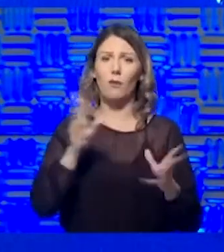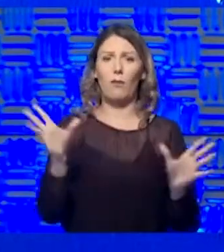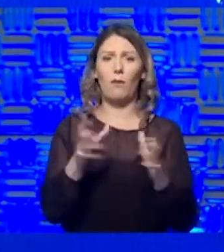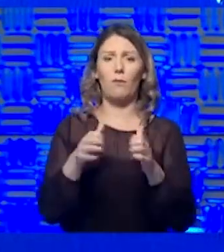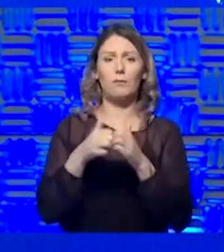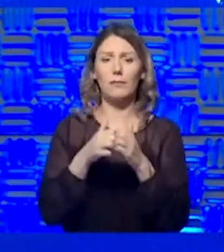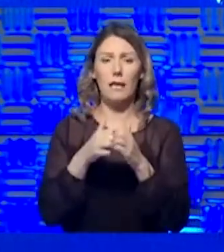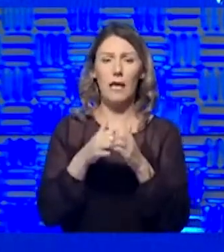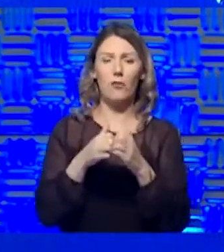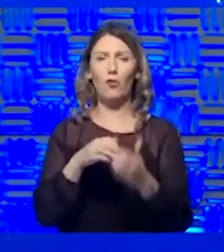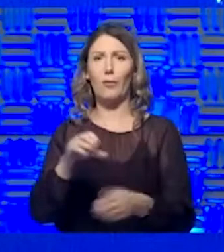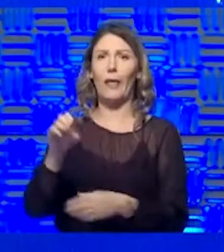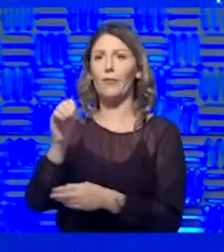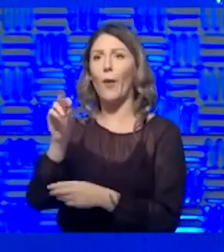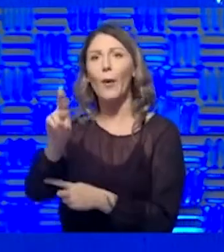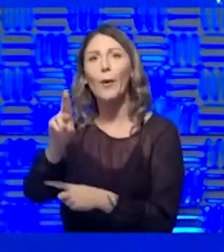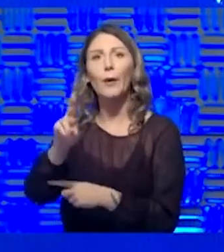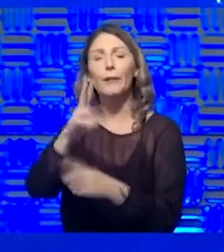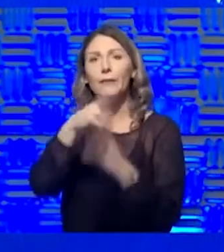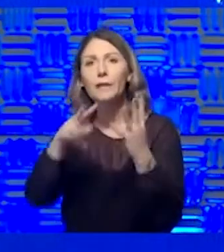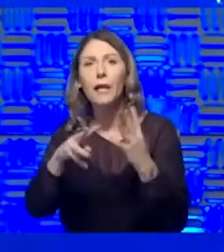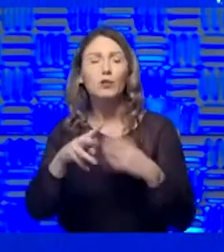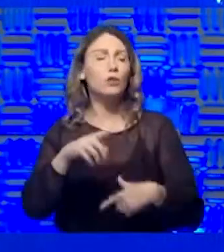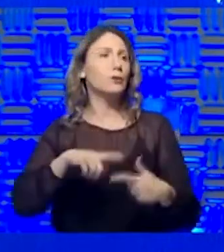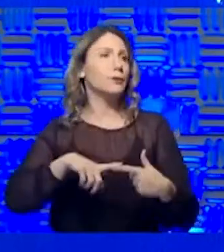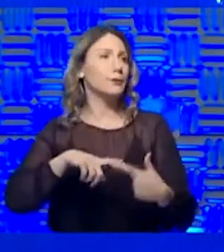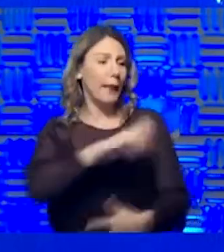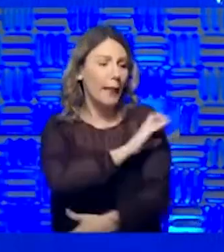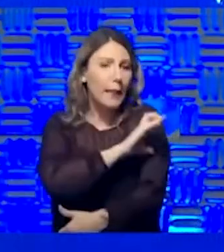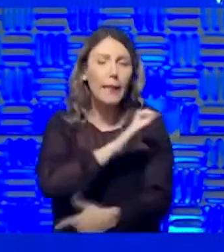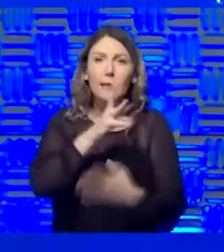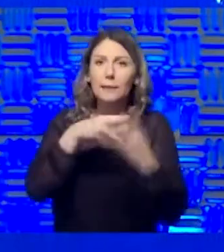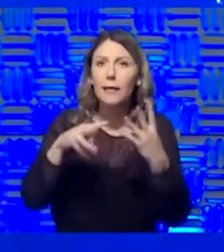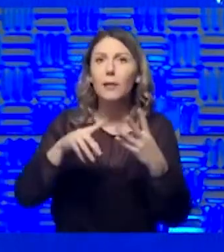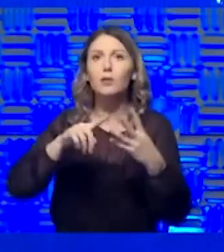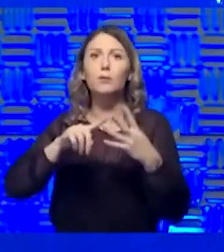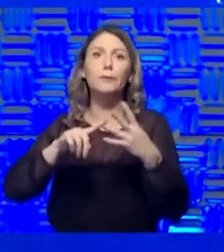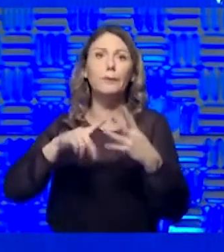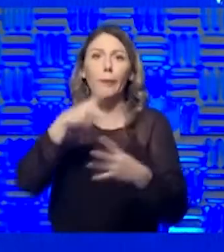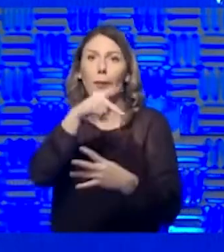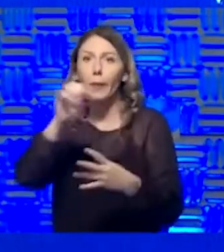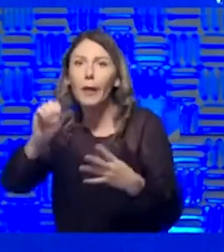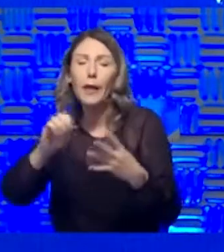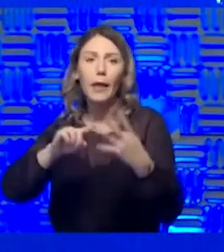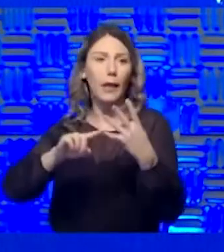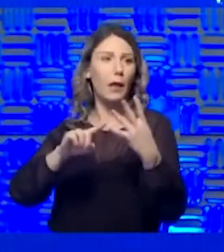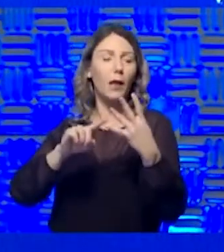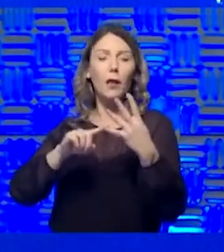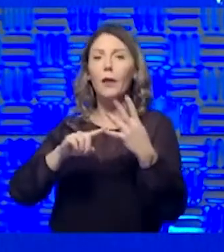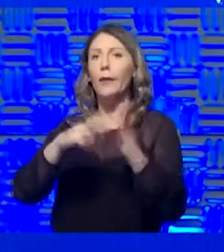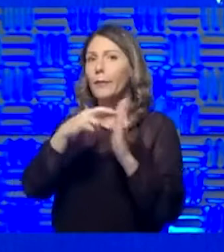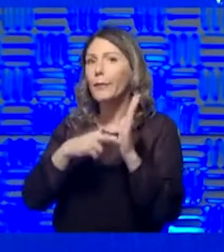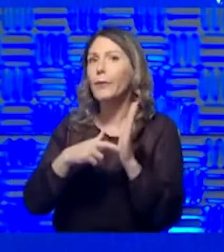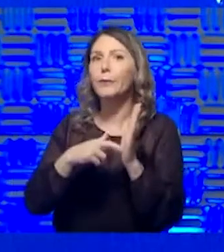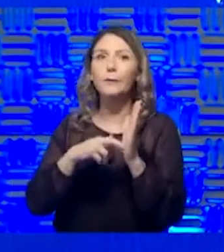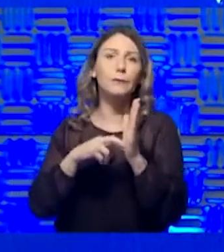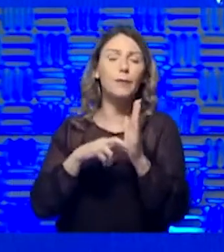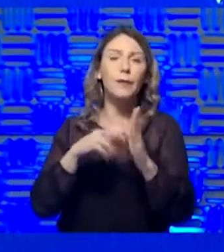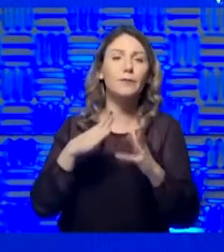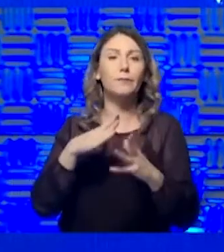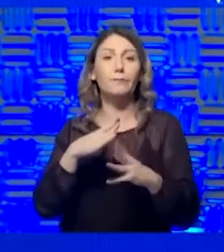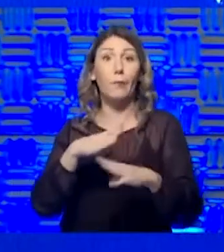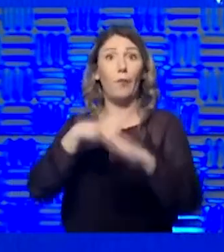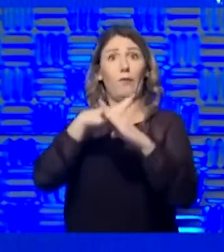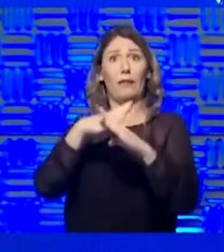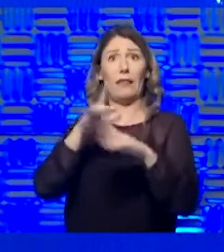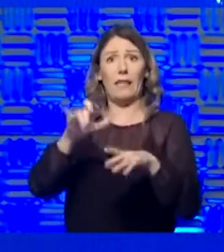know, OR schedules and clinic schedules and personal protective equipment and the rules around infection control, and then trying to come together